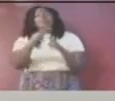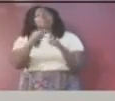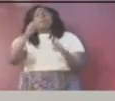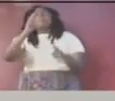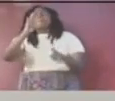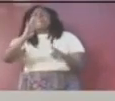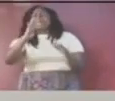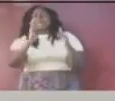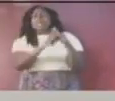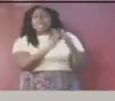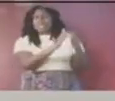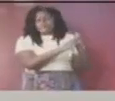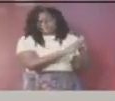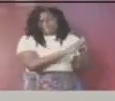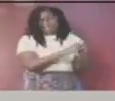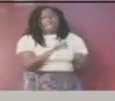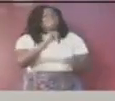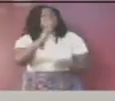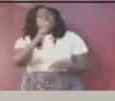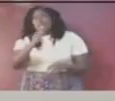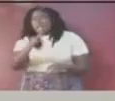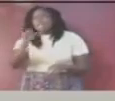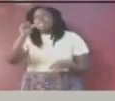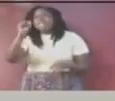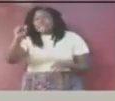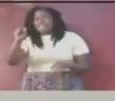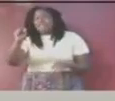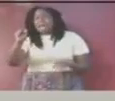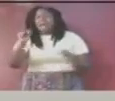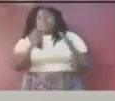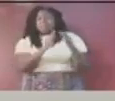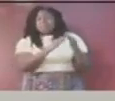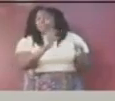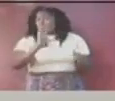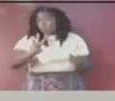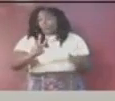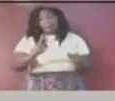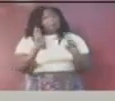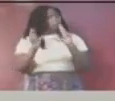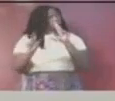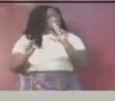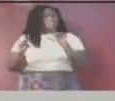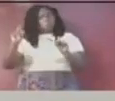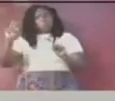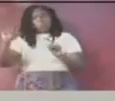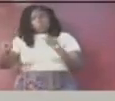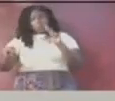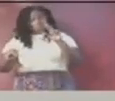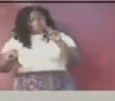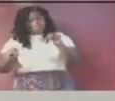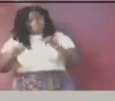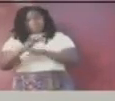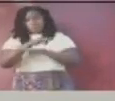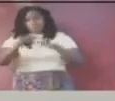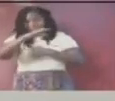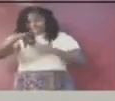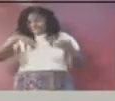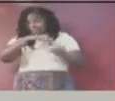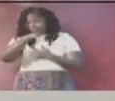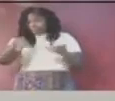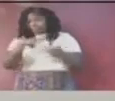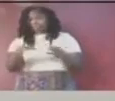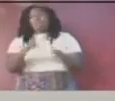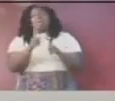is not Sinopharm Wuhan. It is not Sinovac. people are conflating the data sheets from all